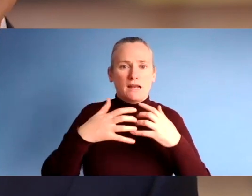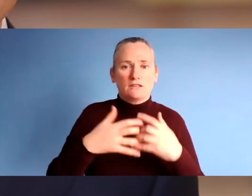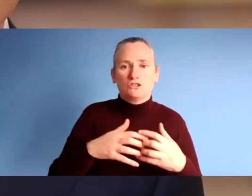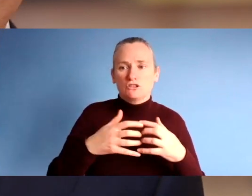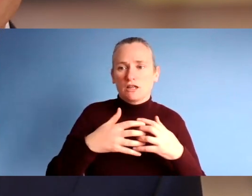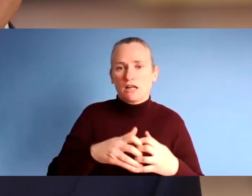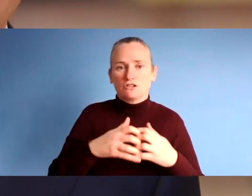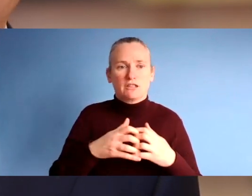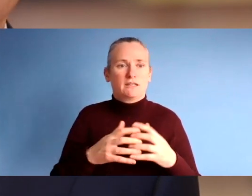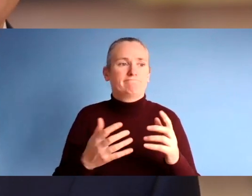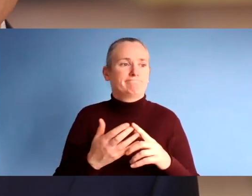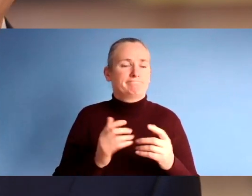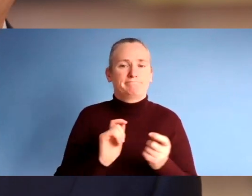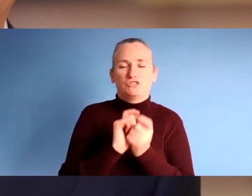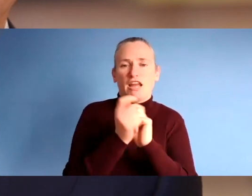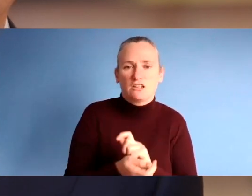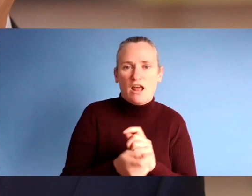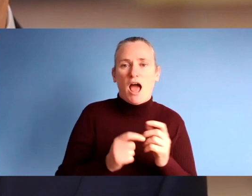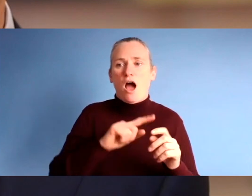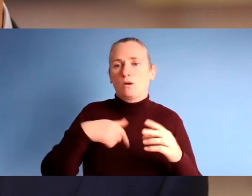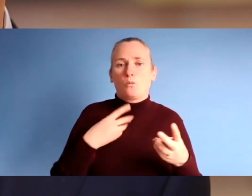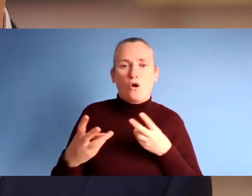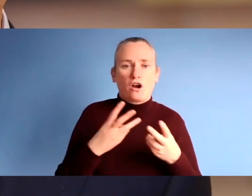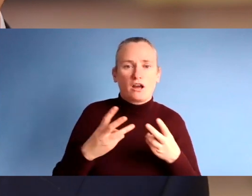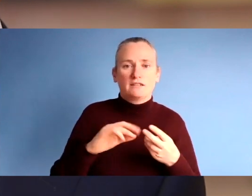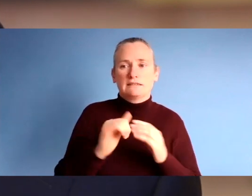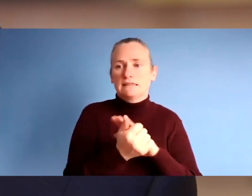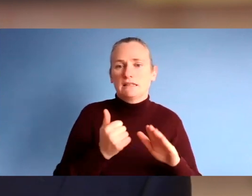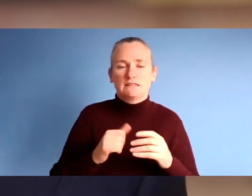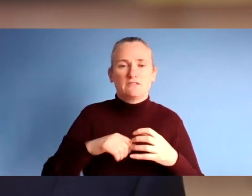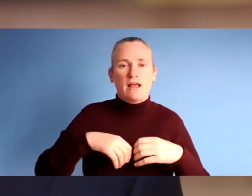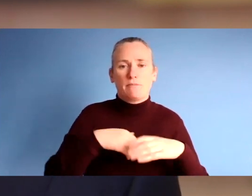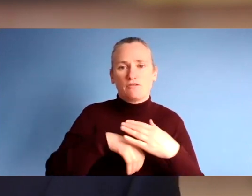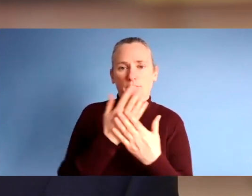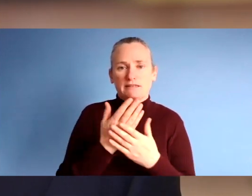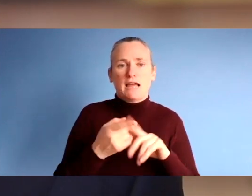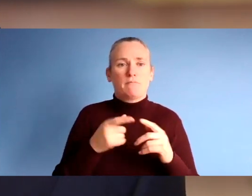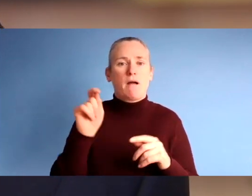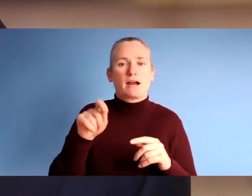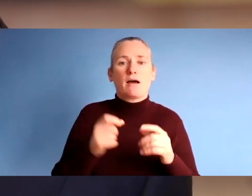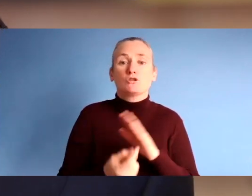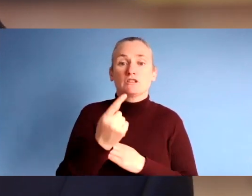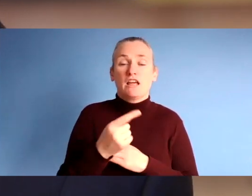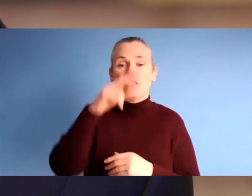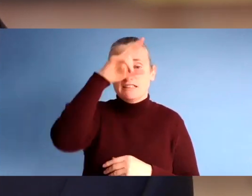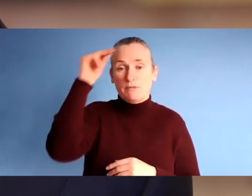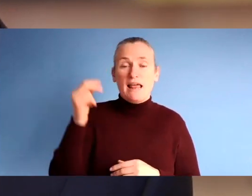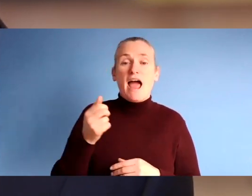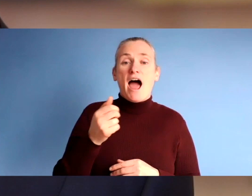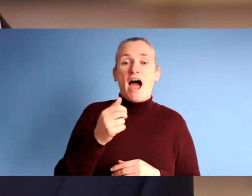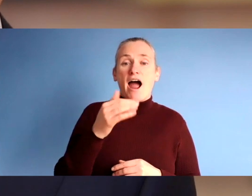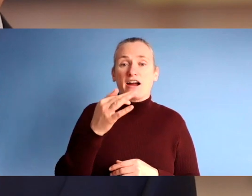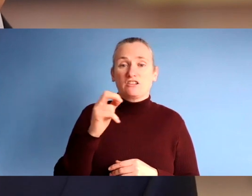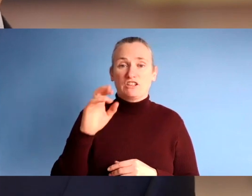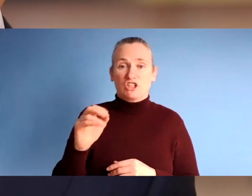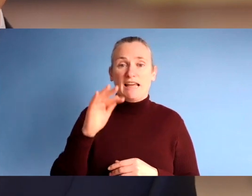for ways of working, skills development, and market opportunities. For example, artificial intelligence is being used